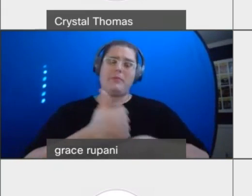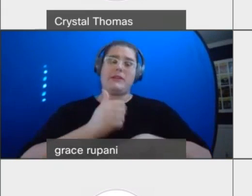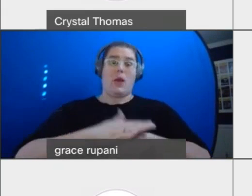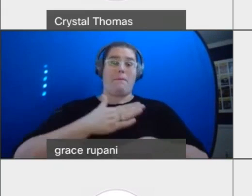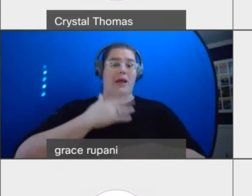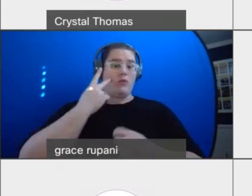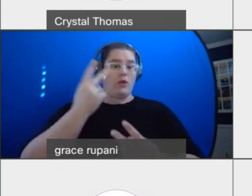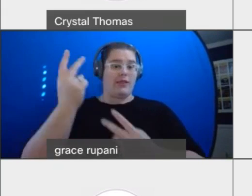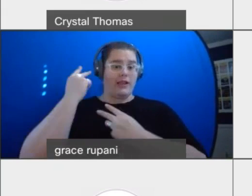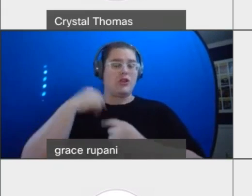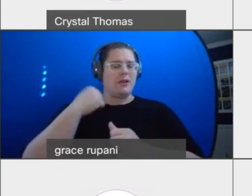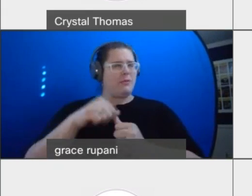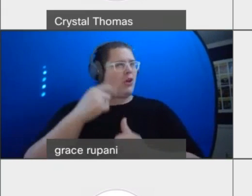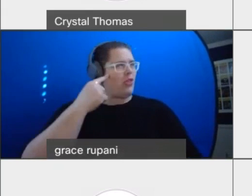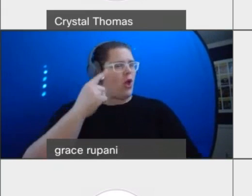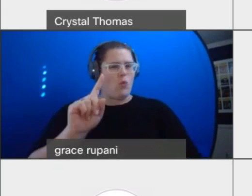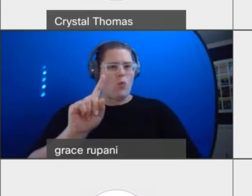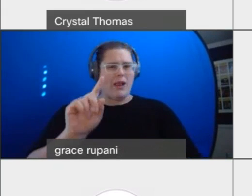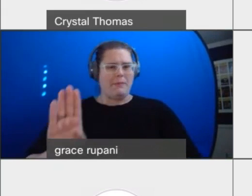like 1B, but.